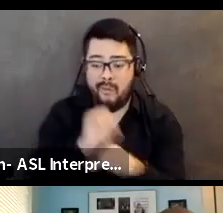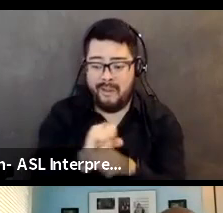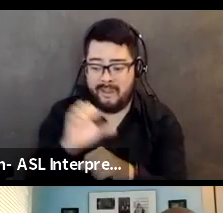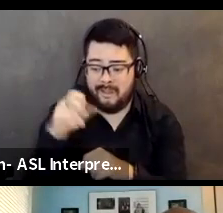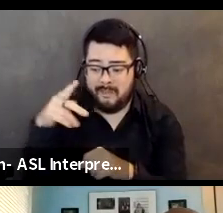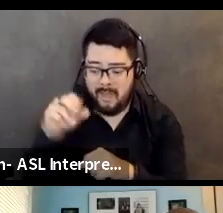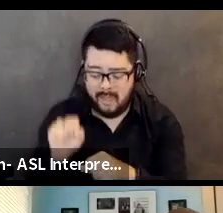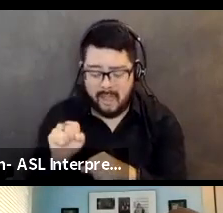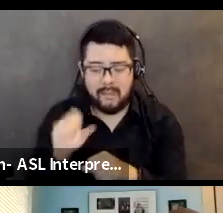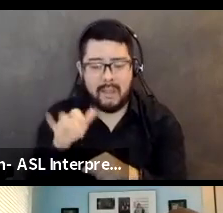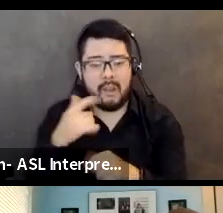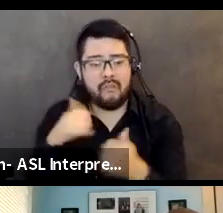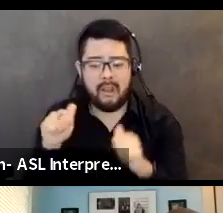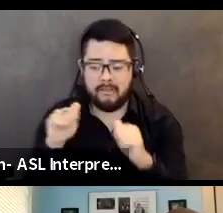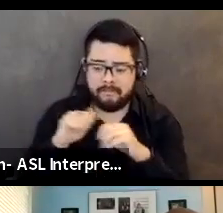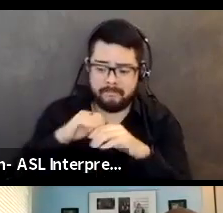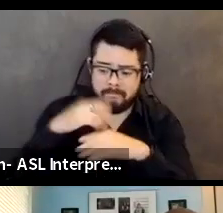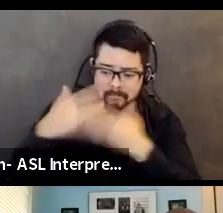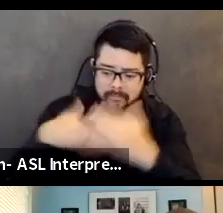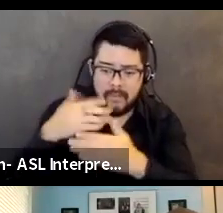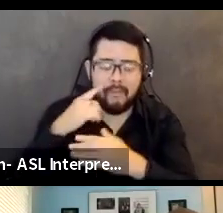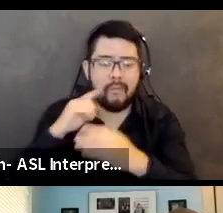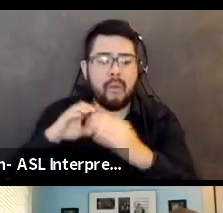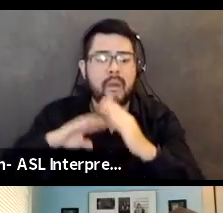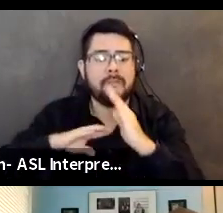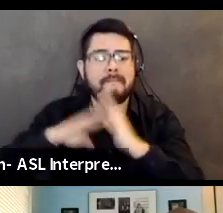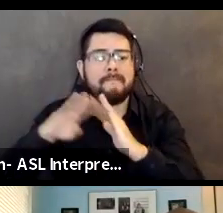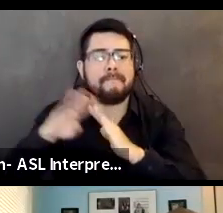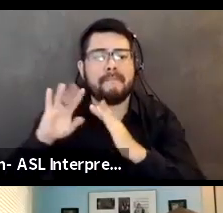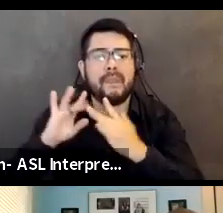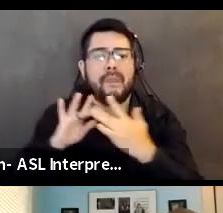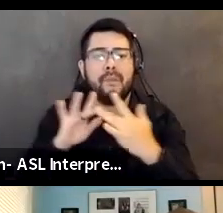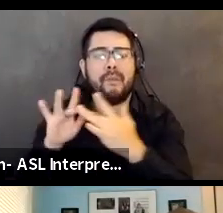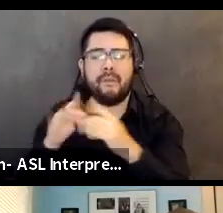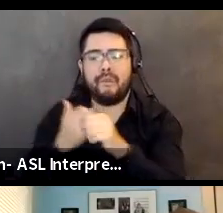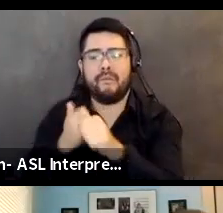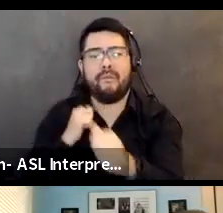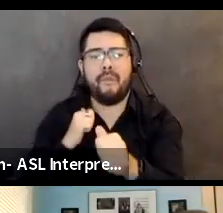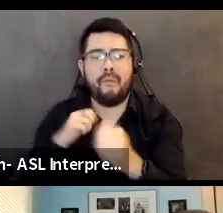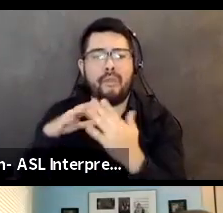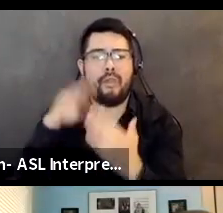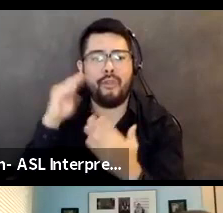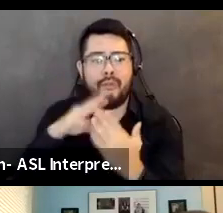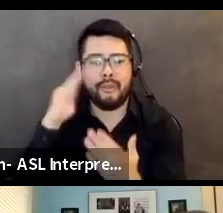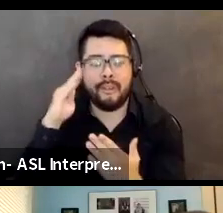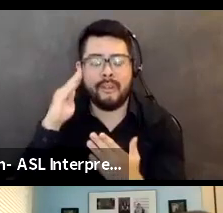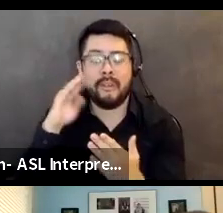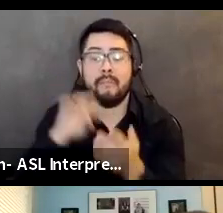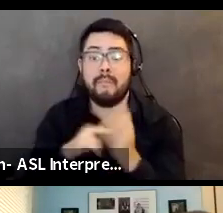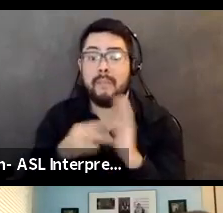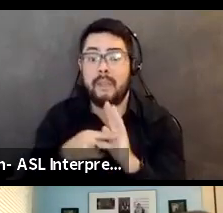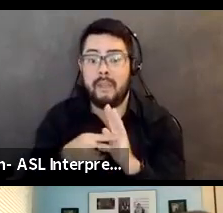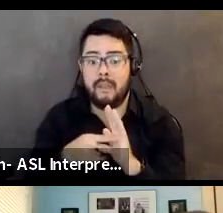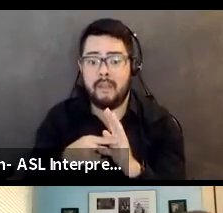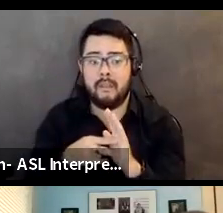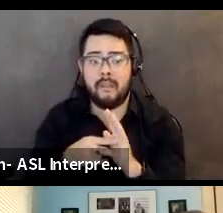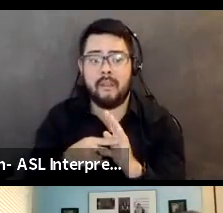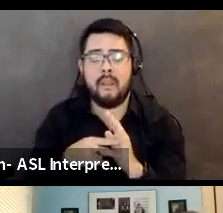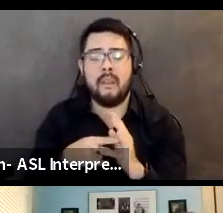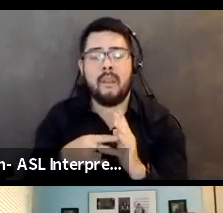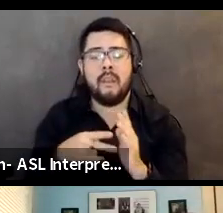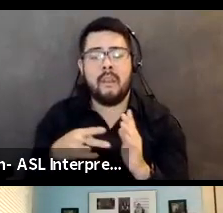this um creating a remote learning that allows to learn from what